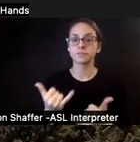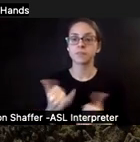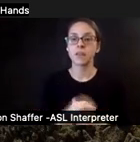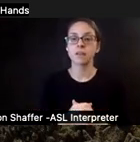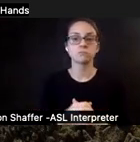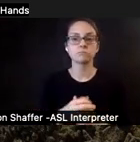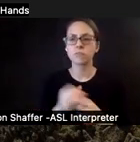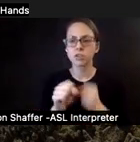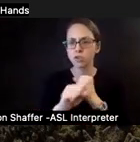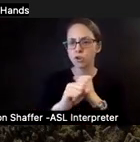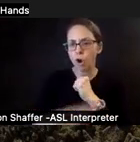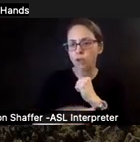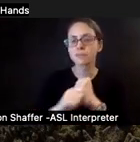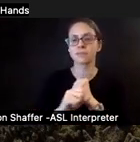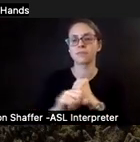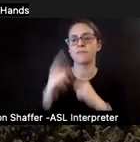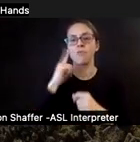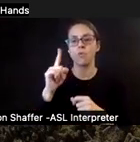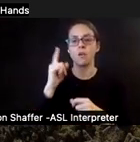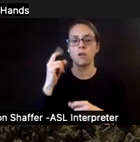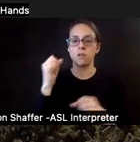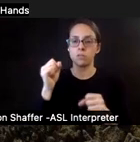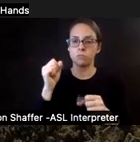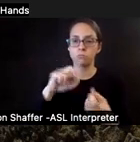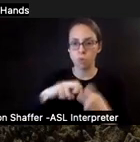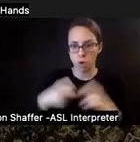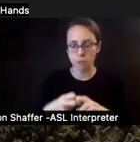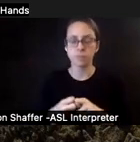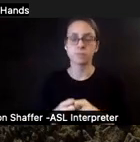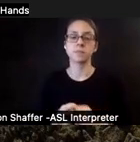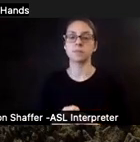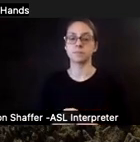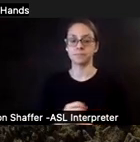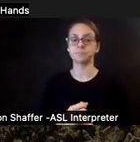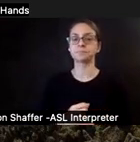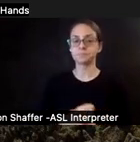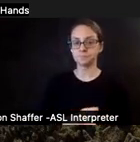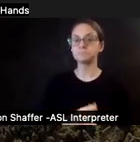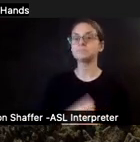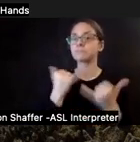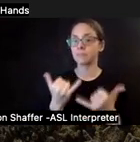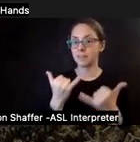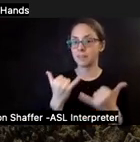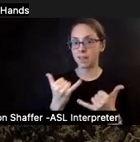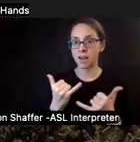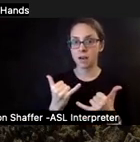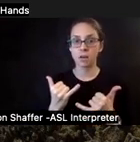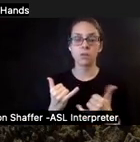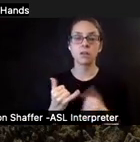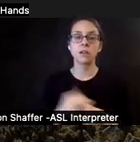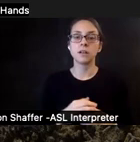these problems, followed by Dr. Jaworski, who is going to talk about the consequences of